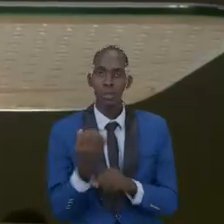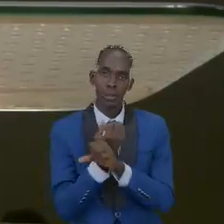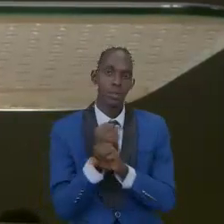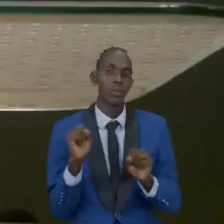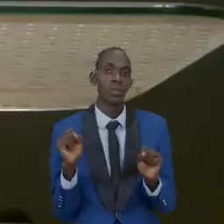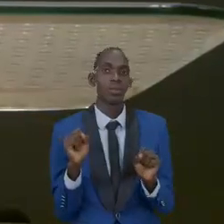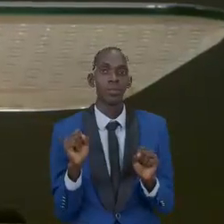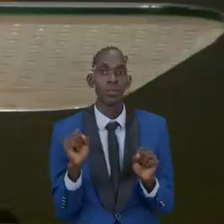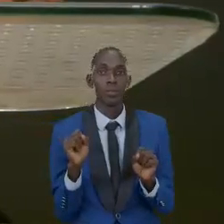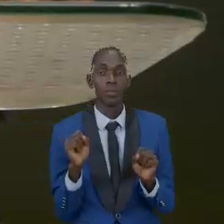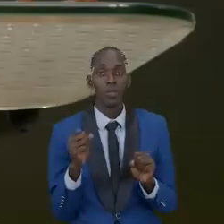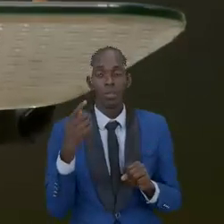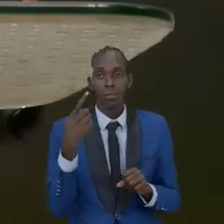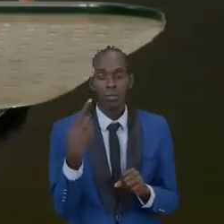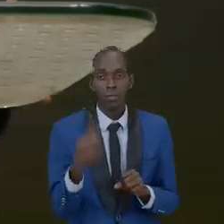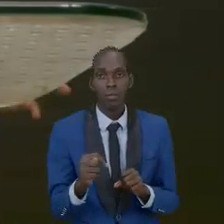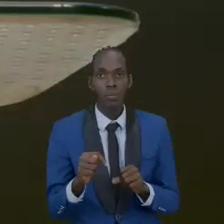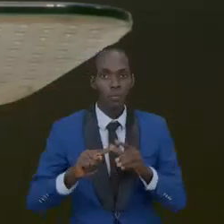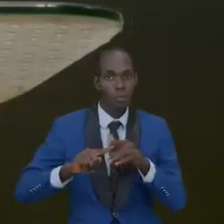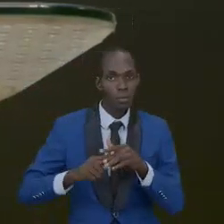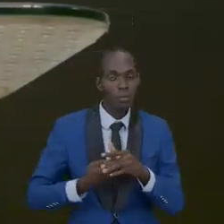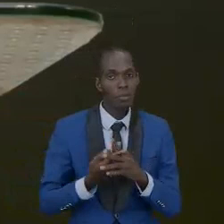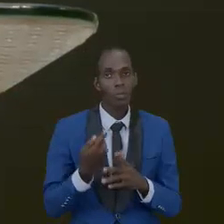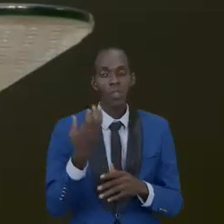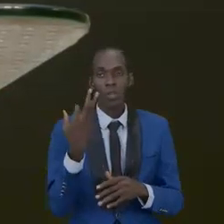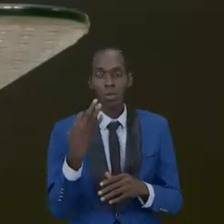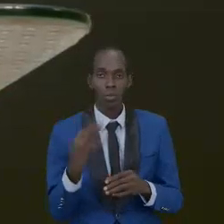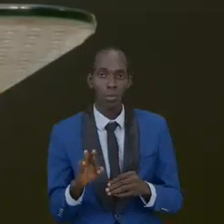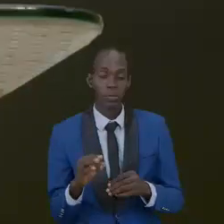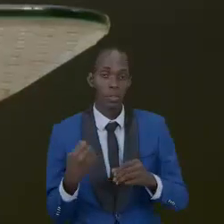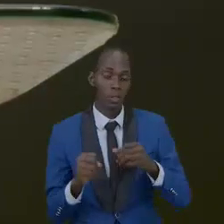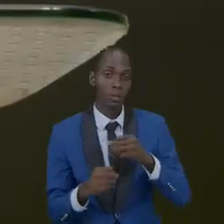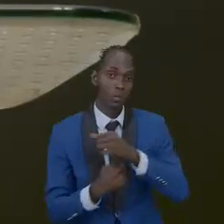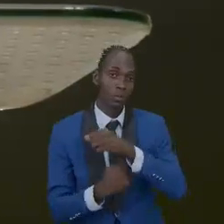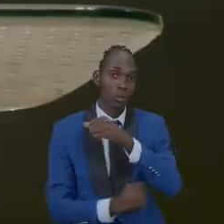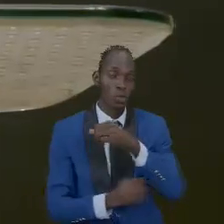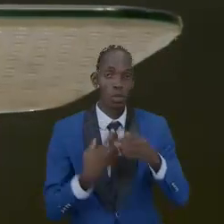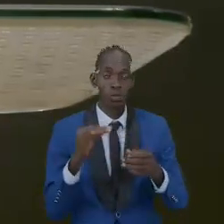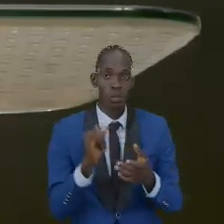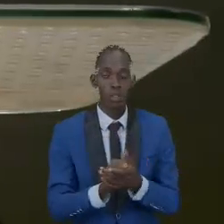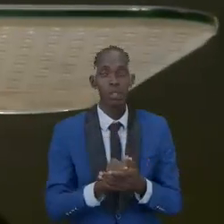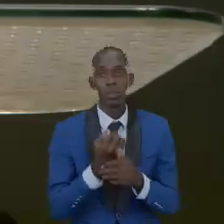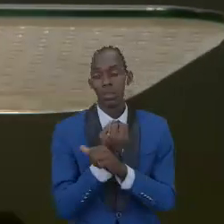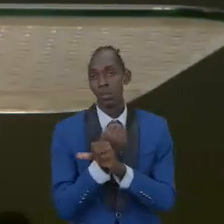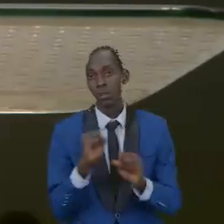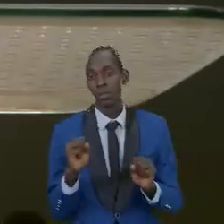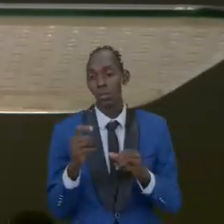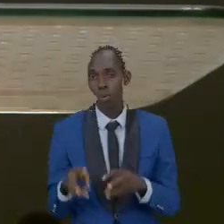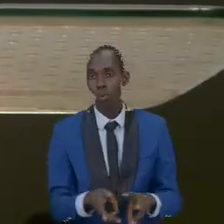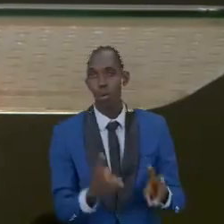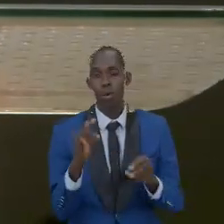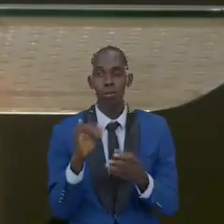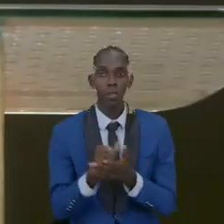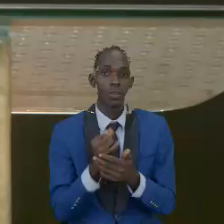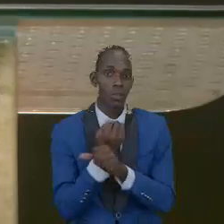justification. The source of that justification, the way of that justification, and